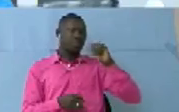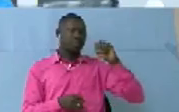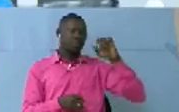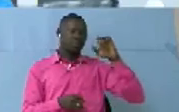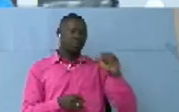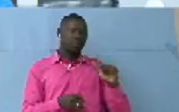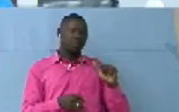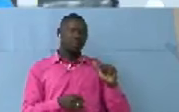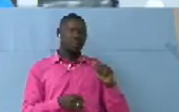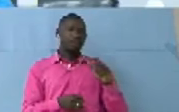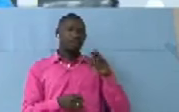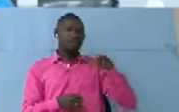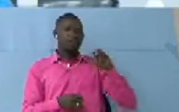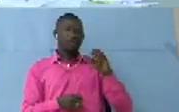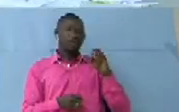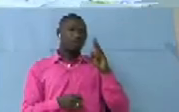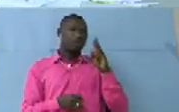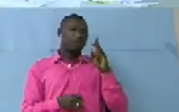Alilu Sedikan.